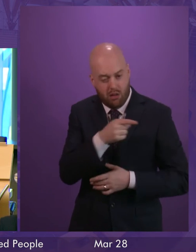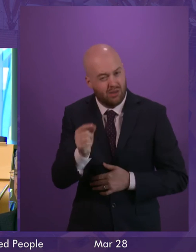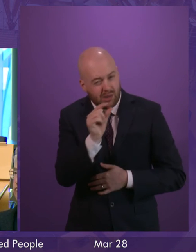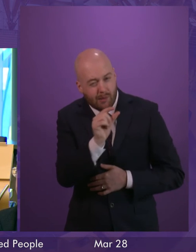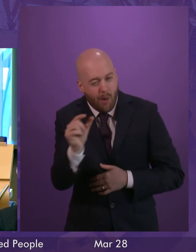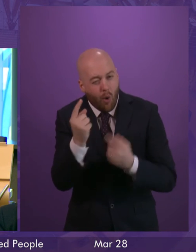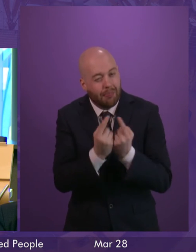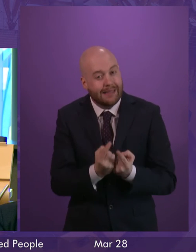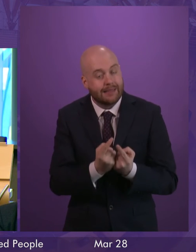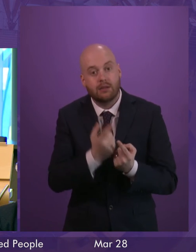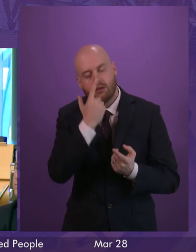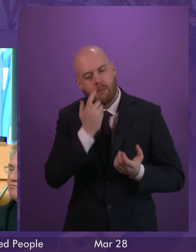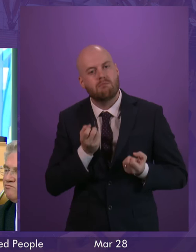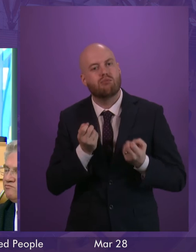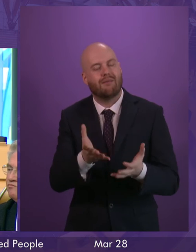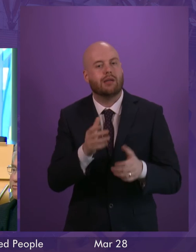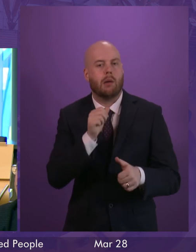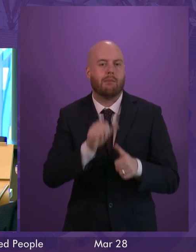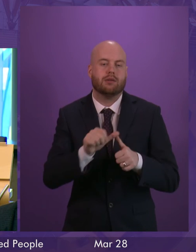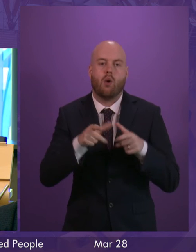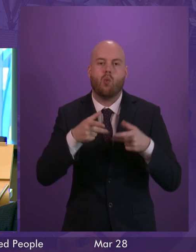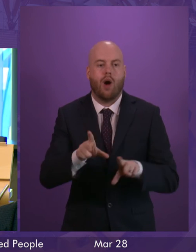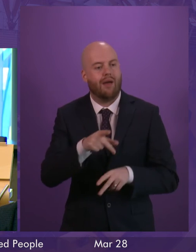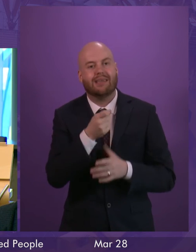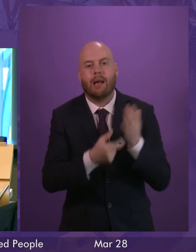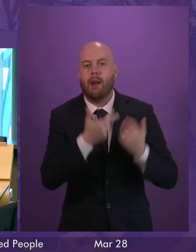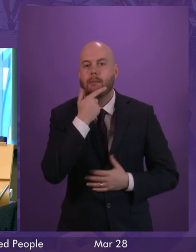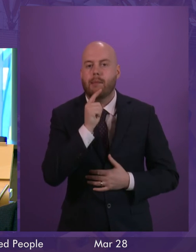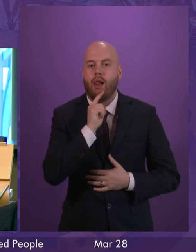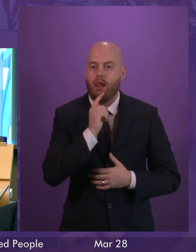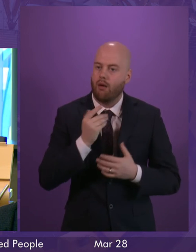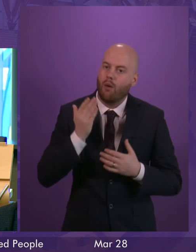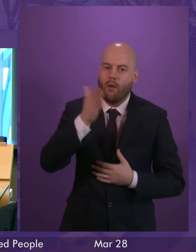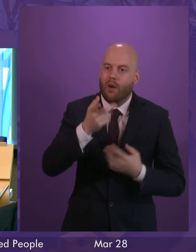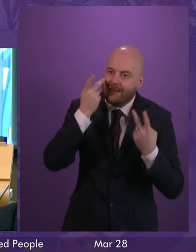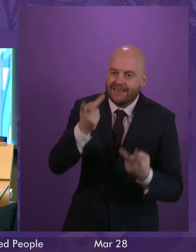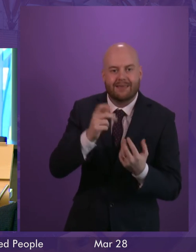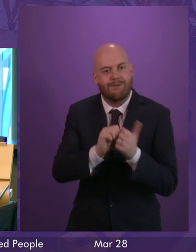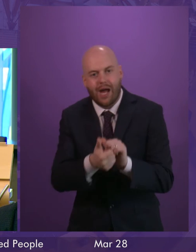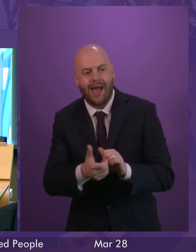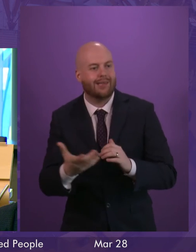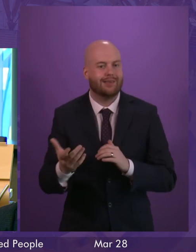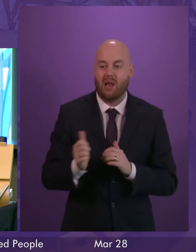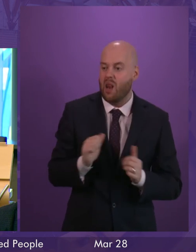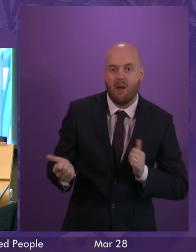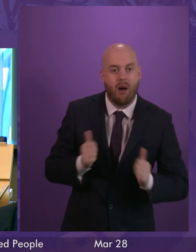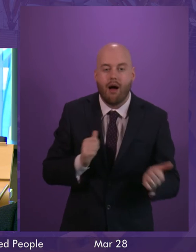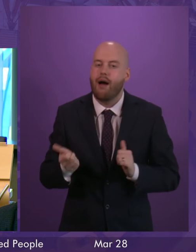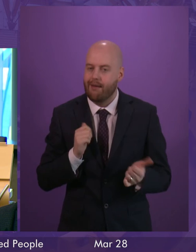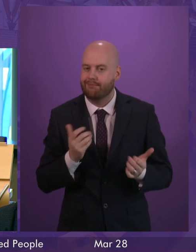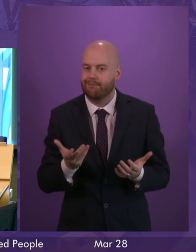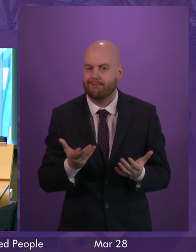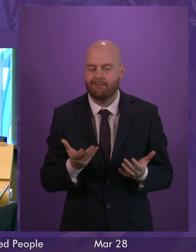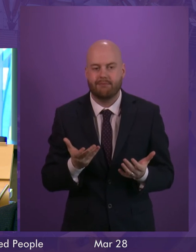person's opportunity to connect with their friends and neighbours. The Convention of the Rights of Persons with Disabilities state the